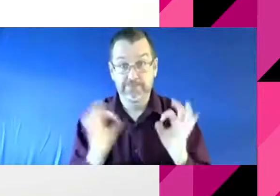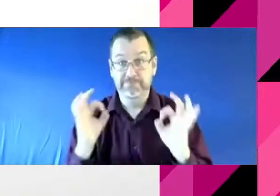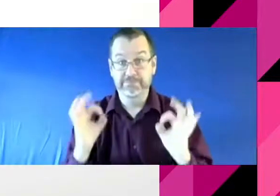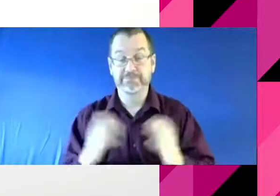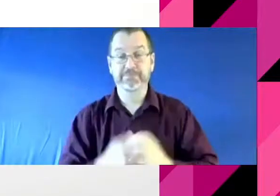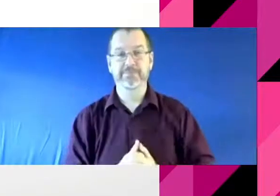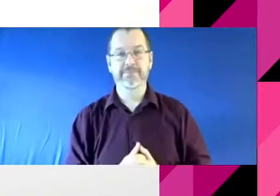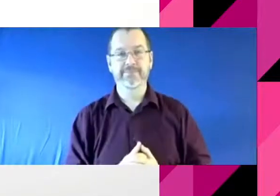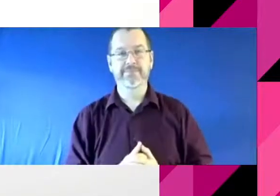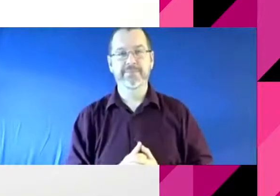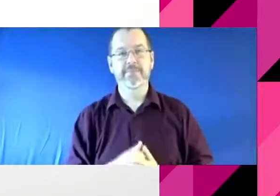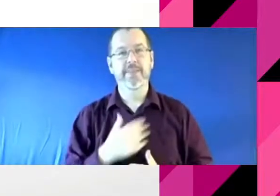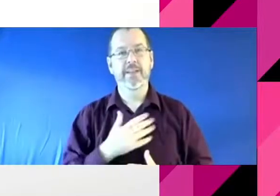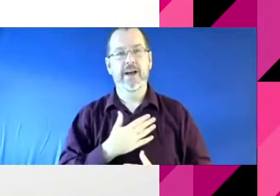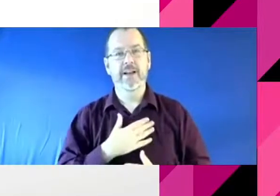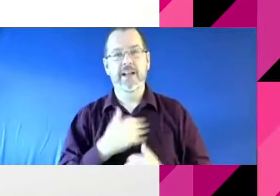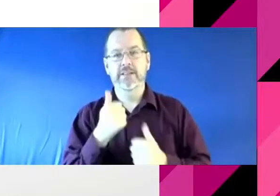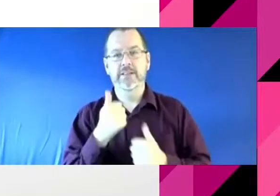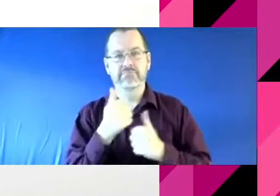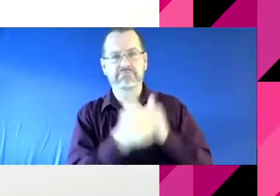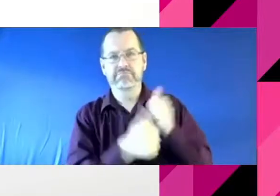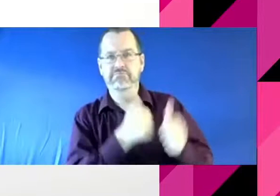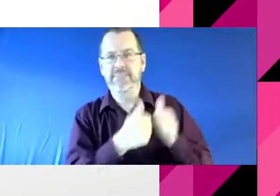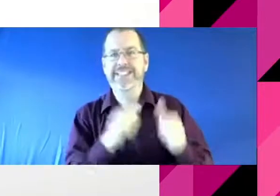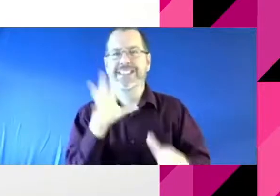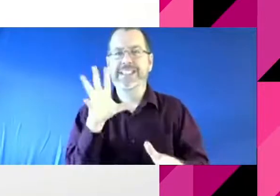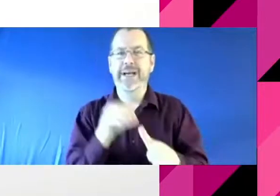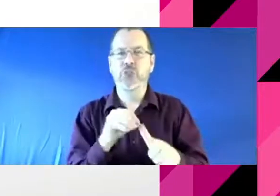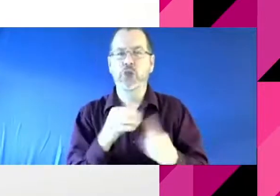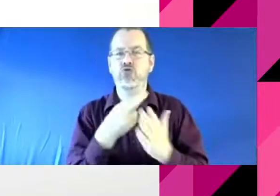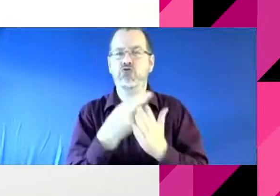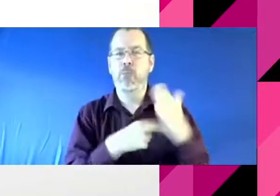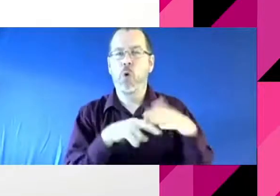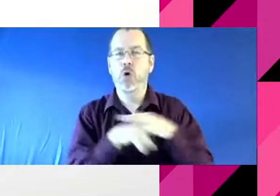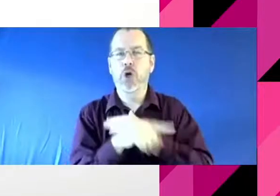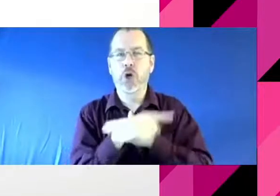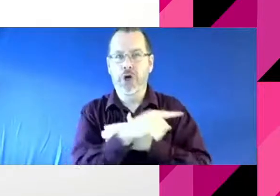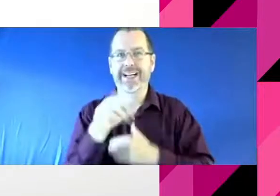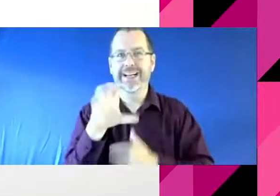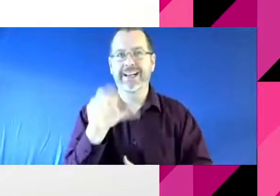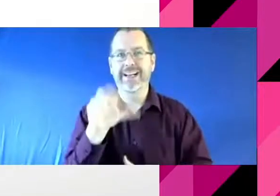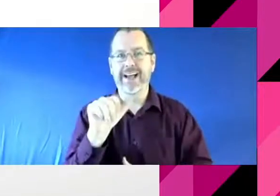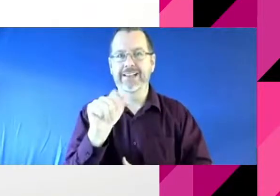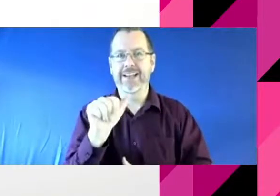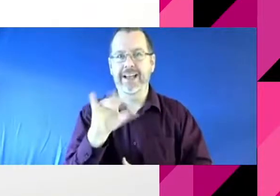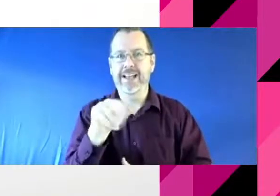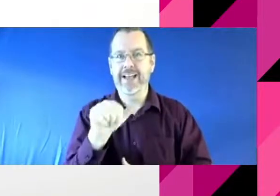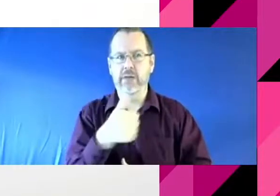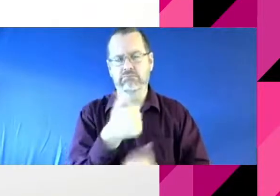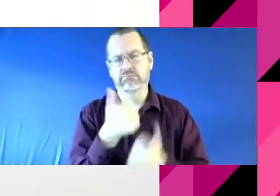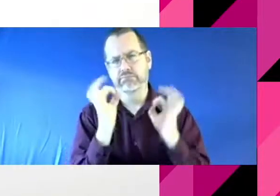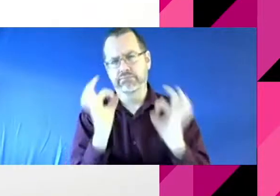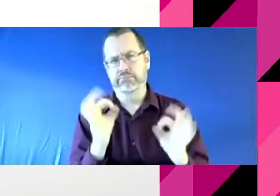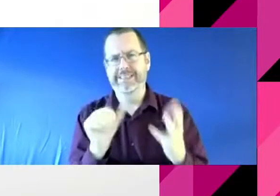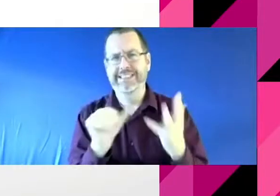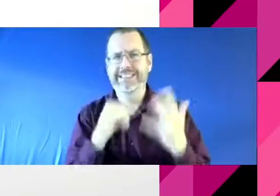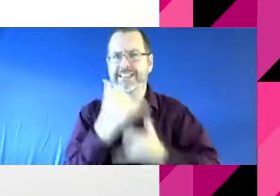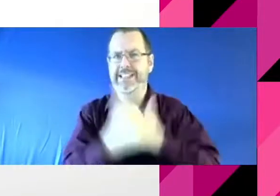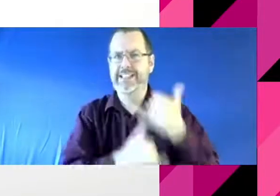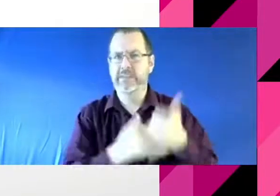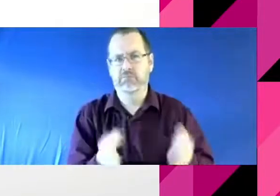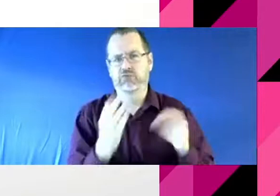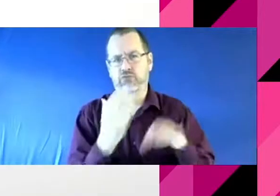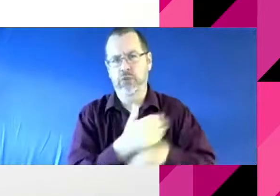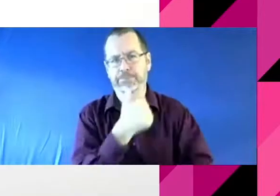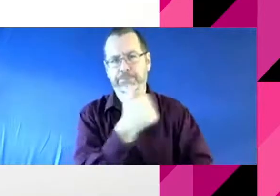Particularly if I can just acknowledge the outgoing Special Rapporteur and her wonderful contribution over the past 6 years. So